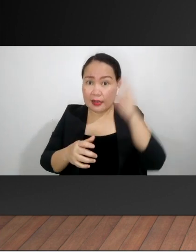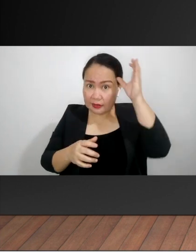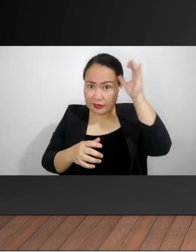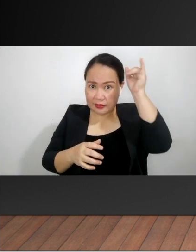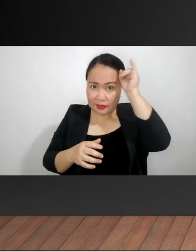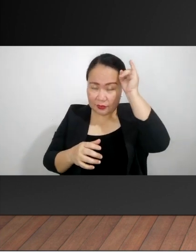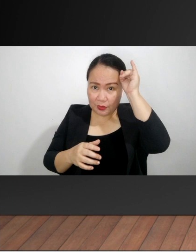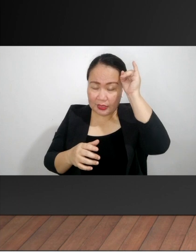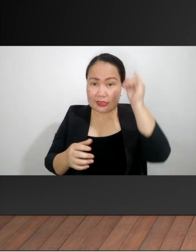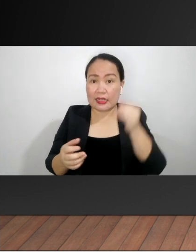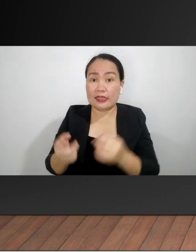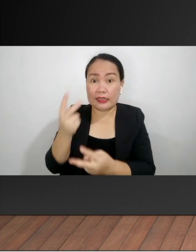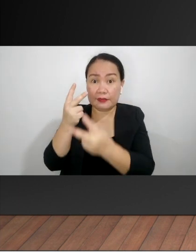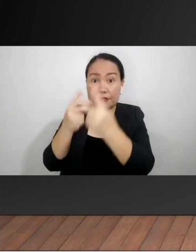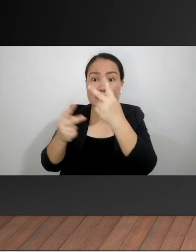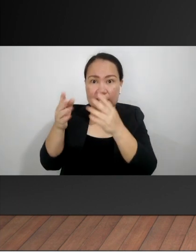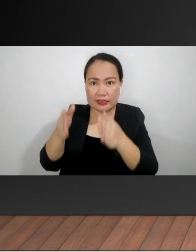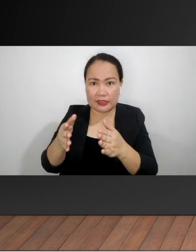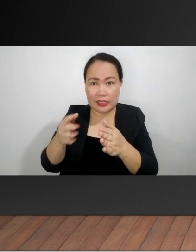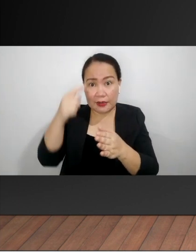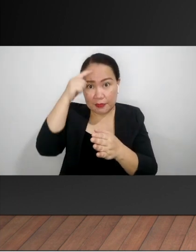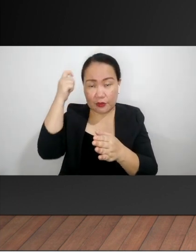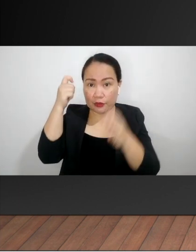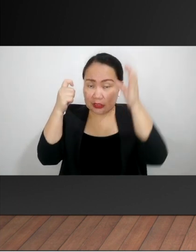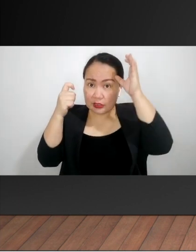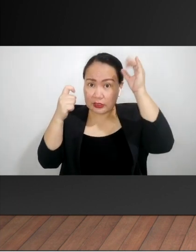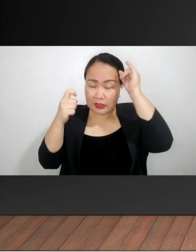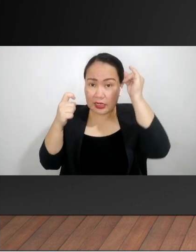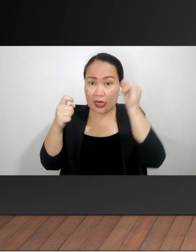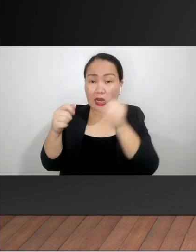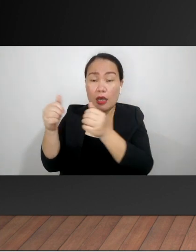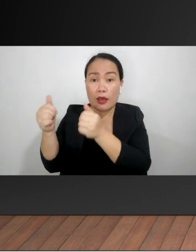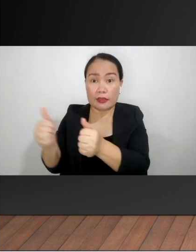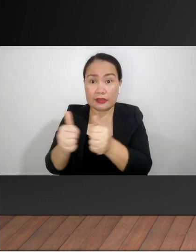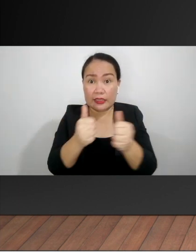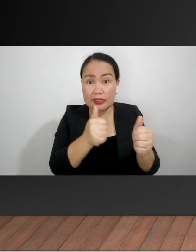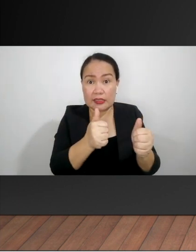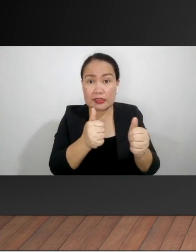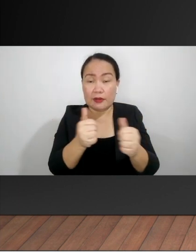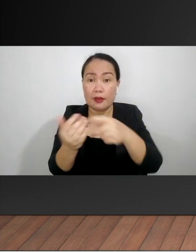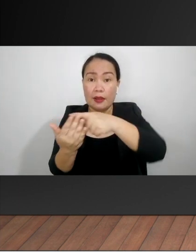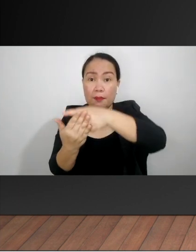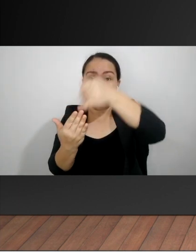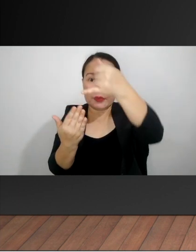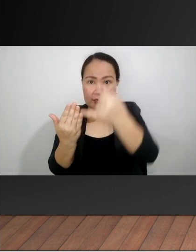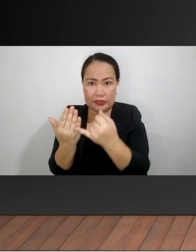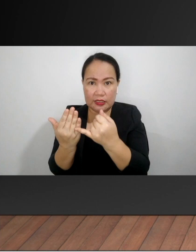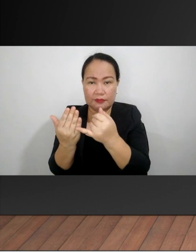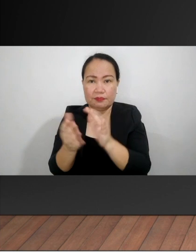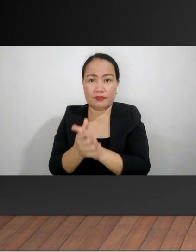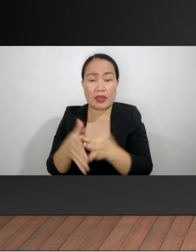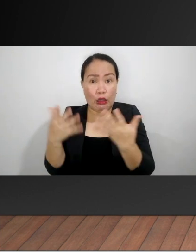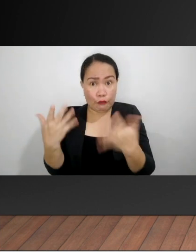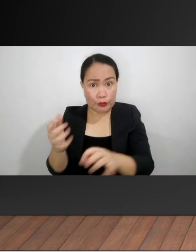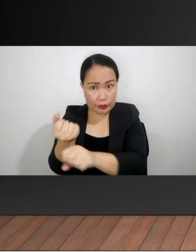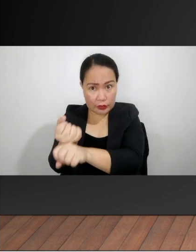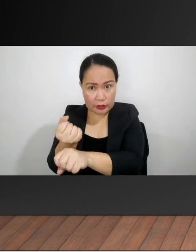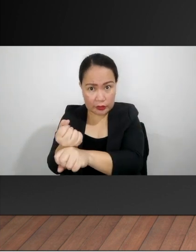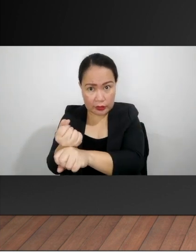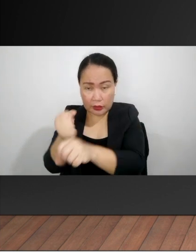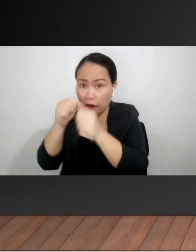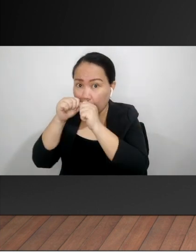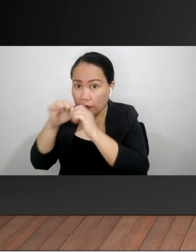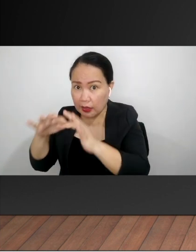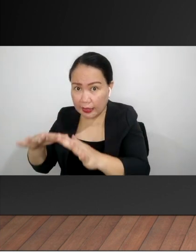among the guests because he was one of the organizers of the said project. After the cornerstone was